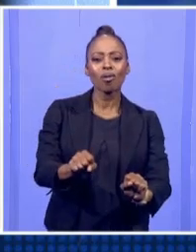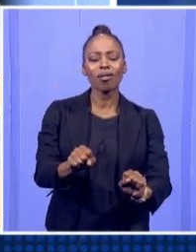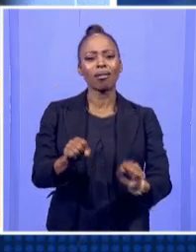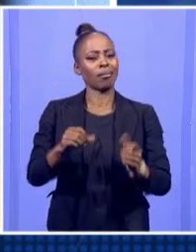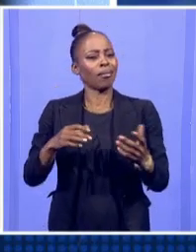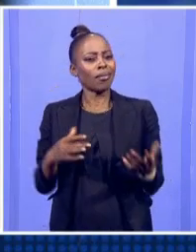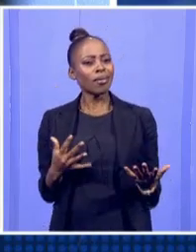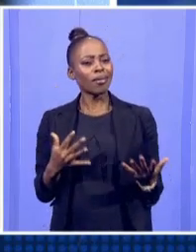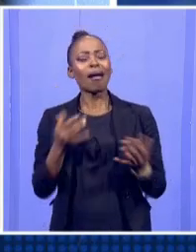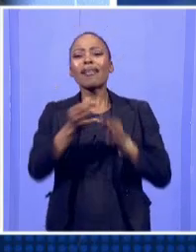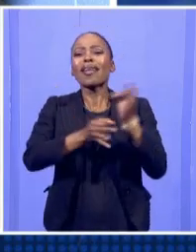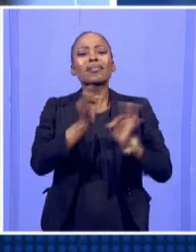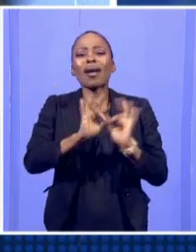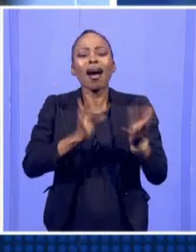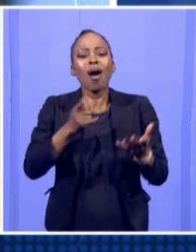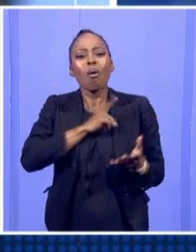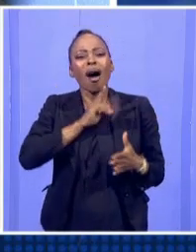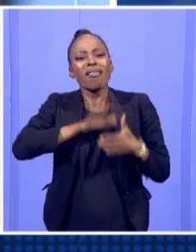how is that being explained?